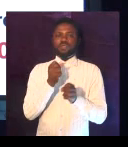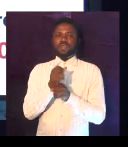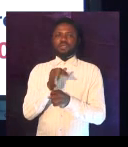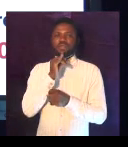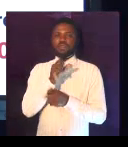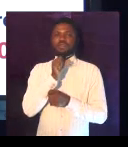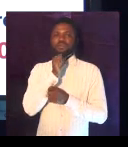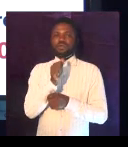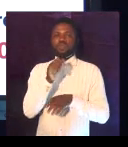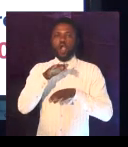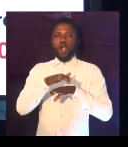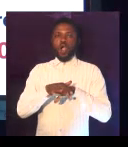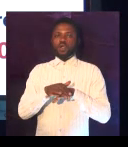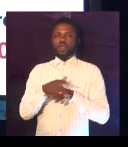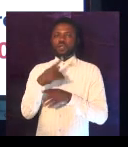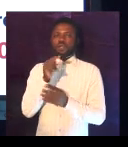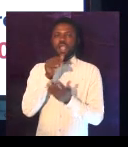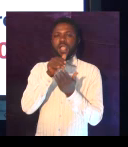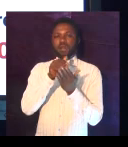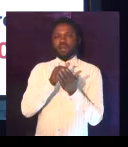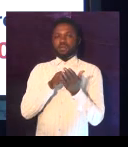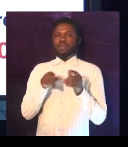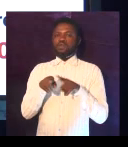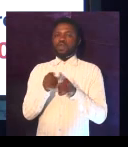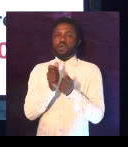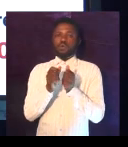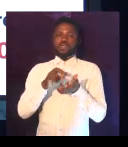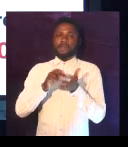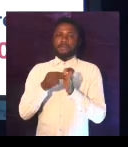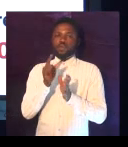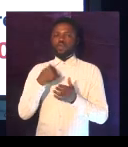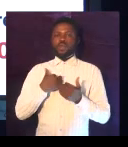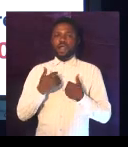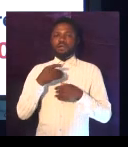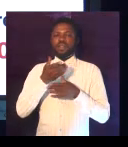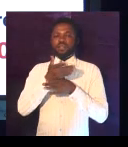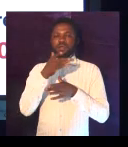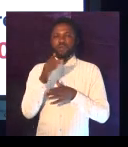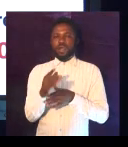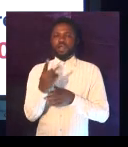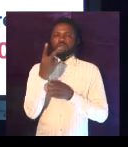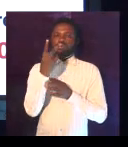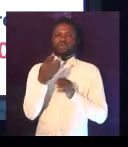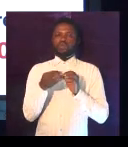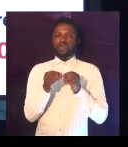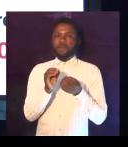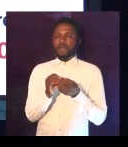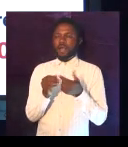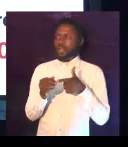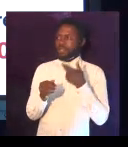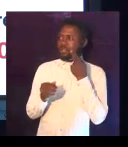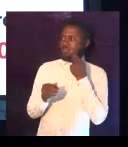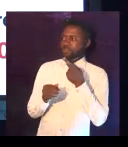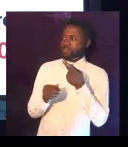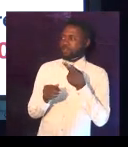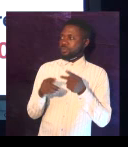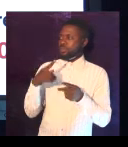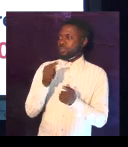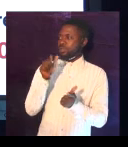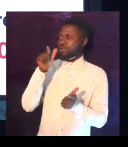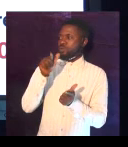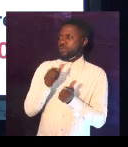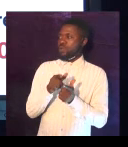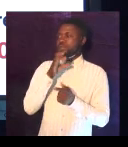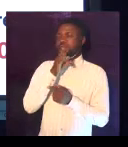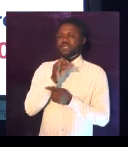45 years is not on the list, so which means that we have divided two numbers. Let's say which two numbers they are.